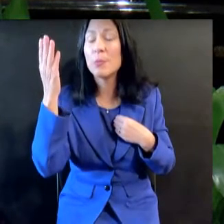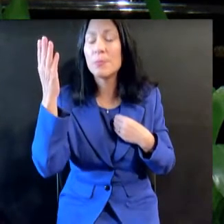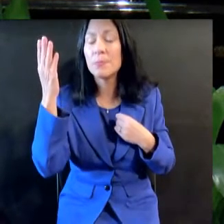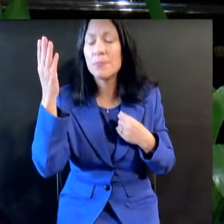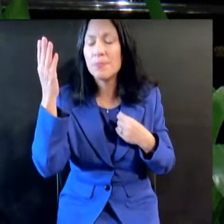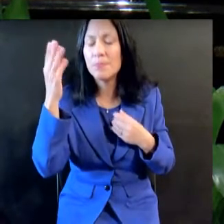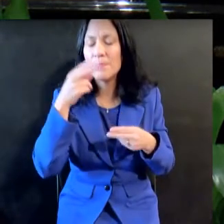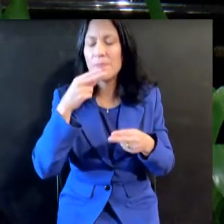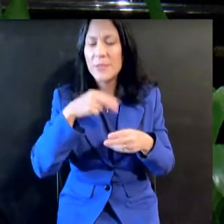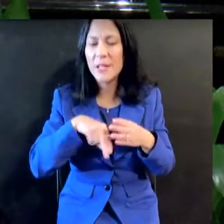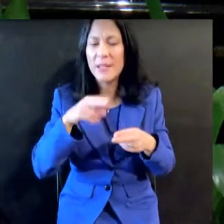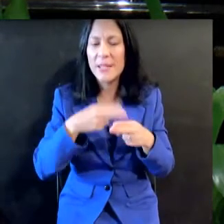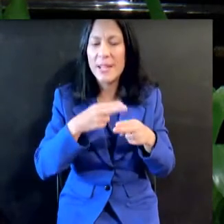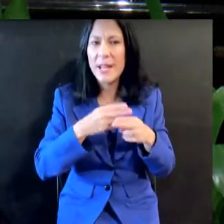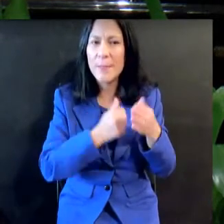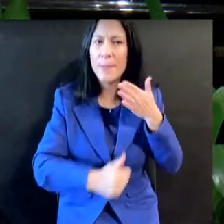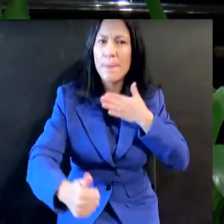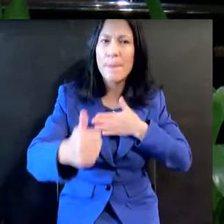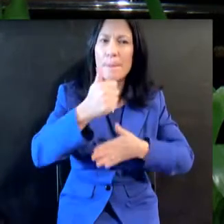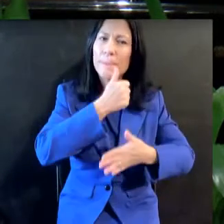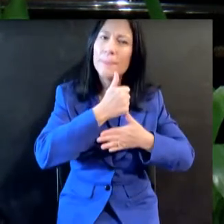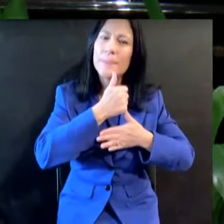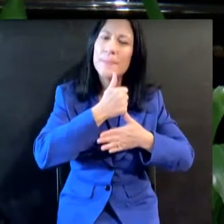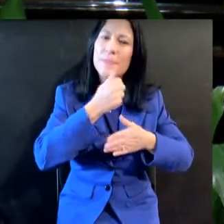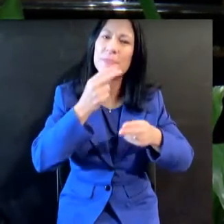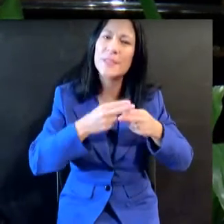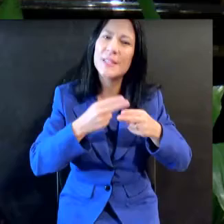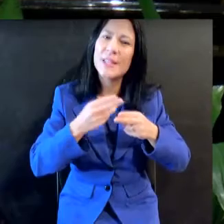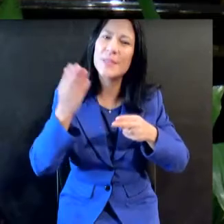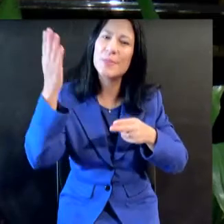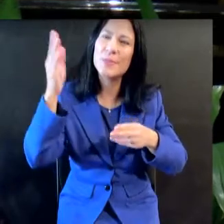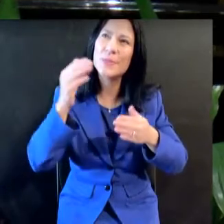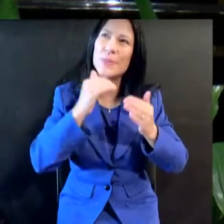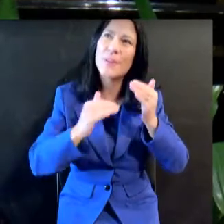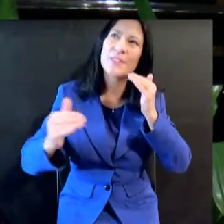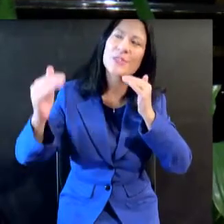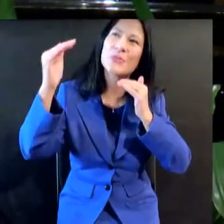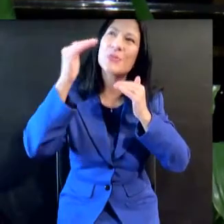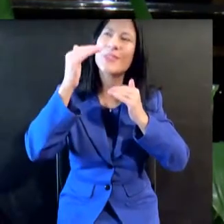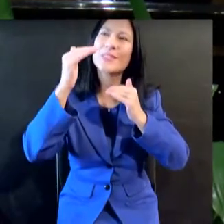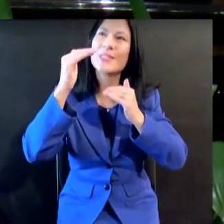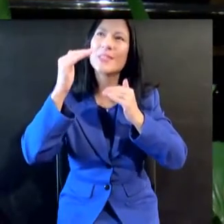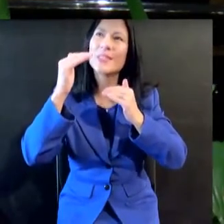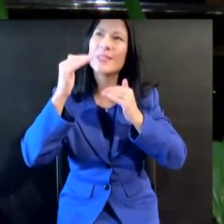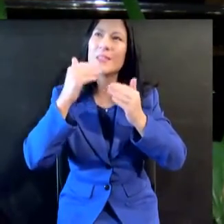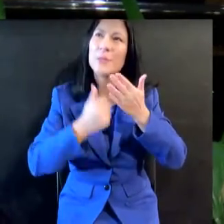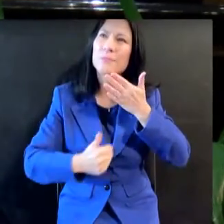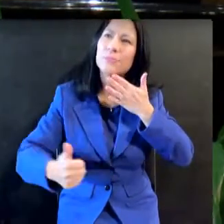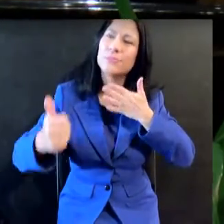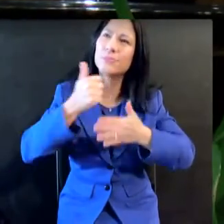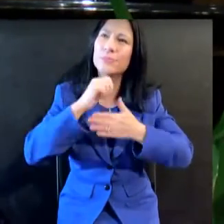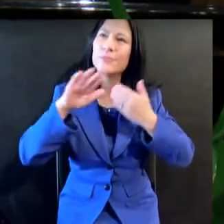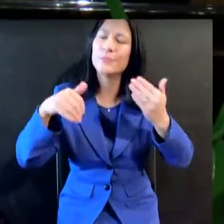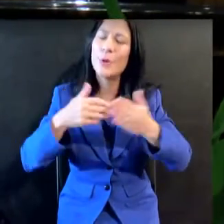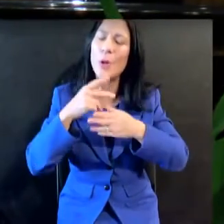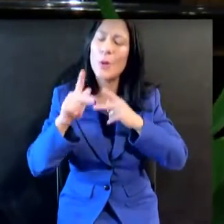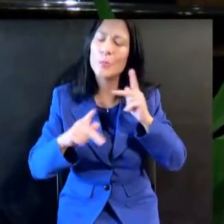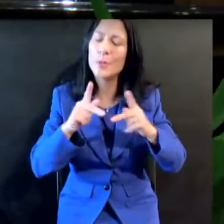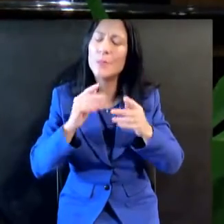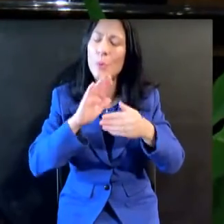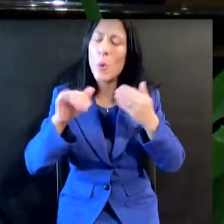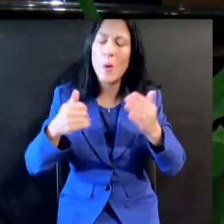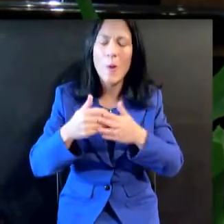In the name above all names, the name that you have exalted above all men, above all